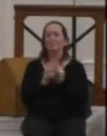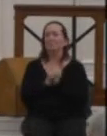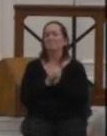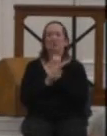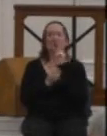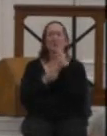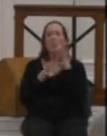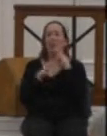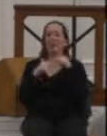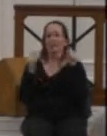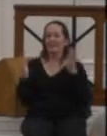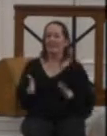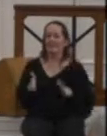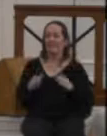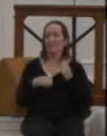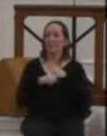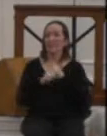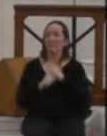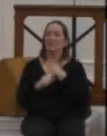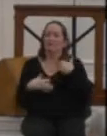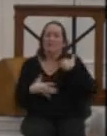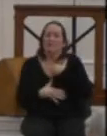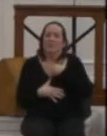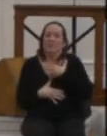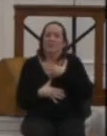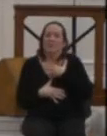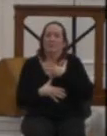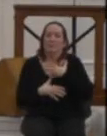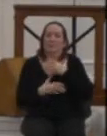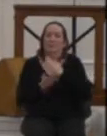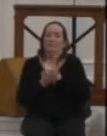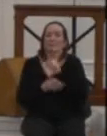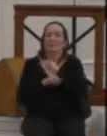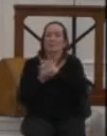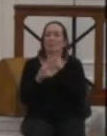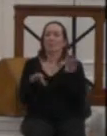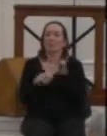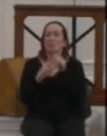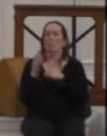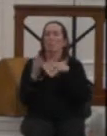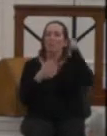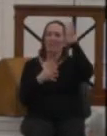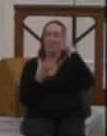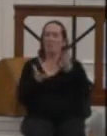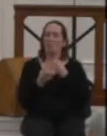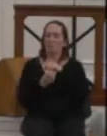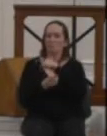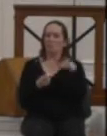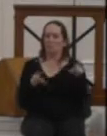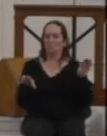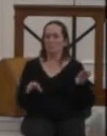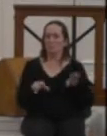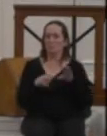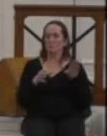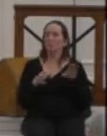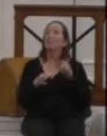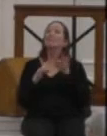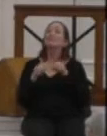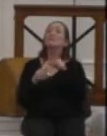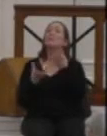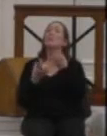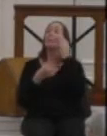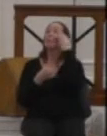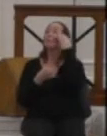Don't let the enemy cause fear to keep you from doing what God wants you to do. If you want